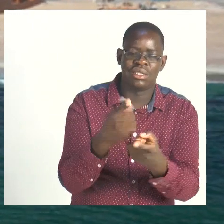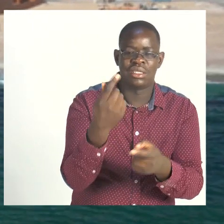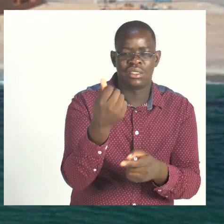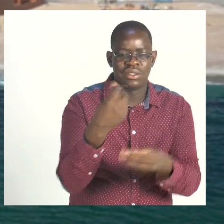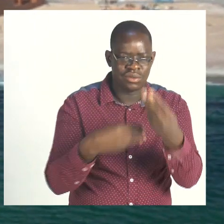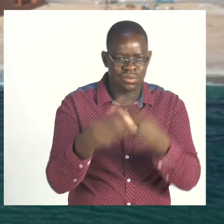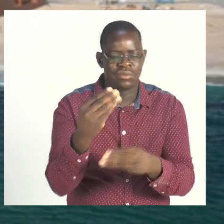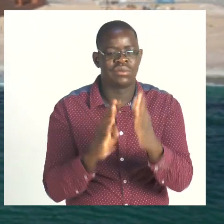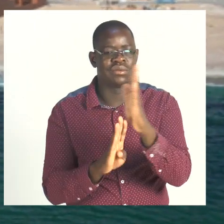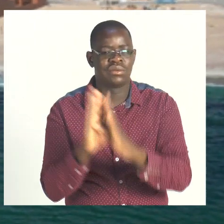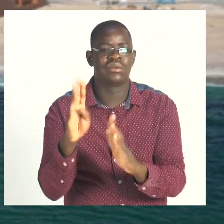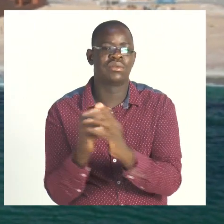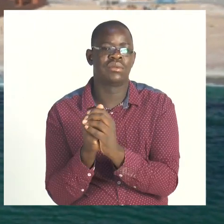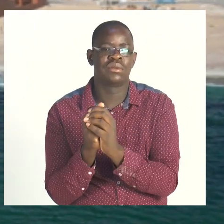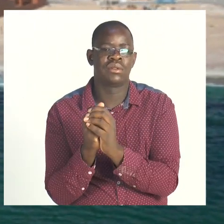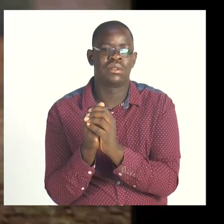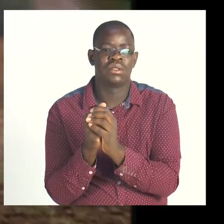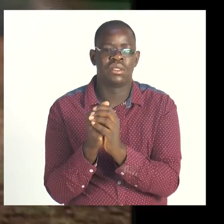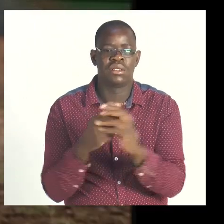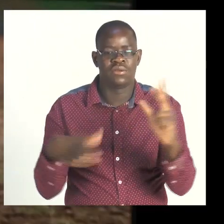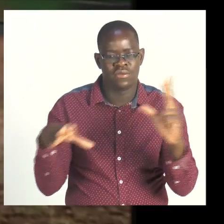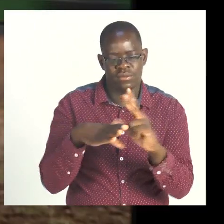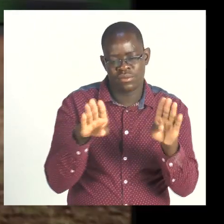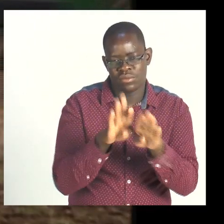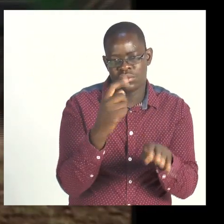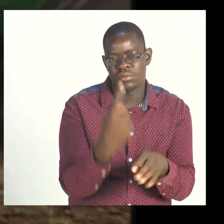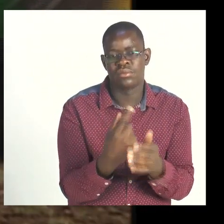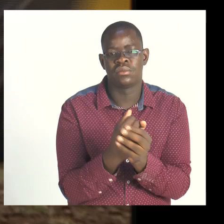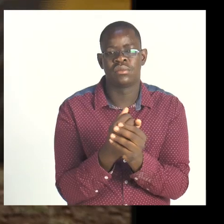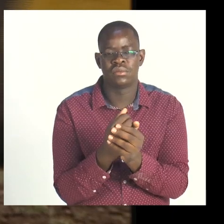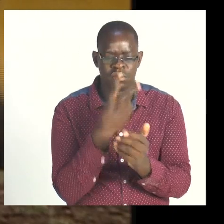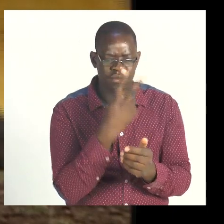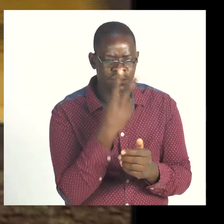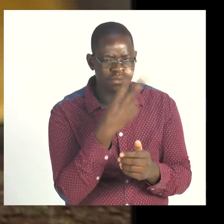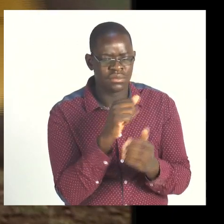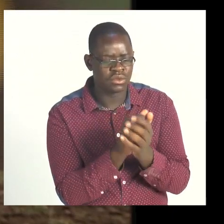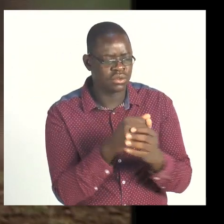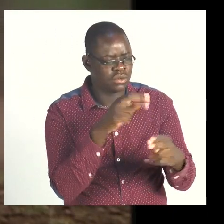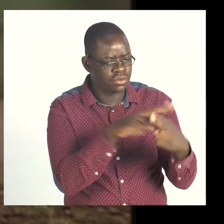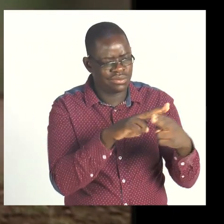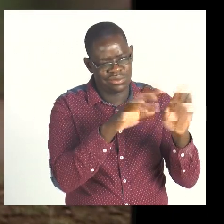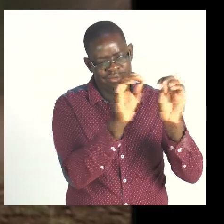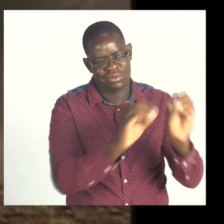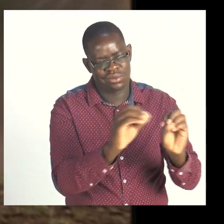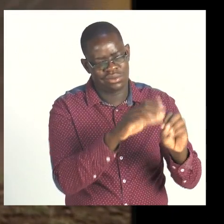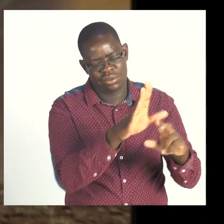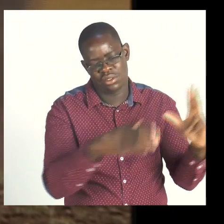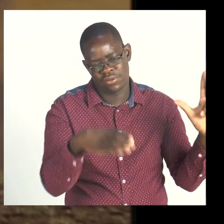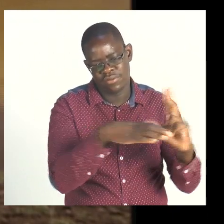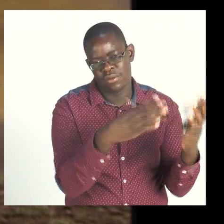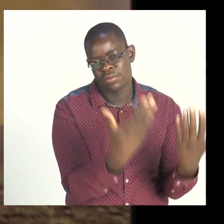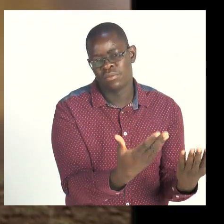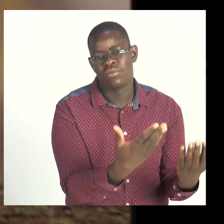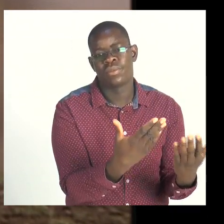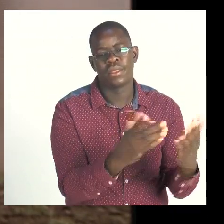economically useful. That's what the farmers do. They identify unproductive land on their farms